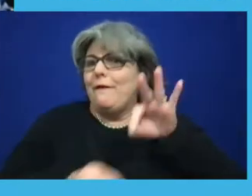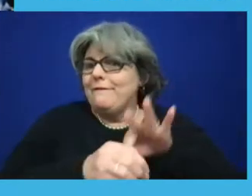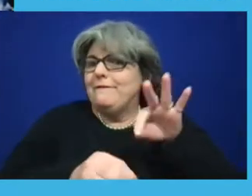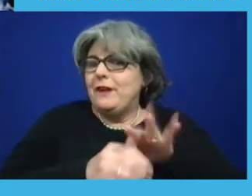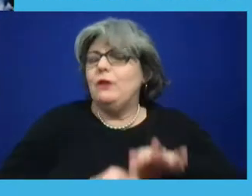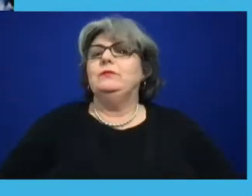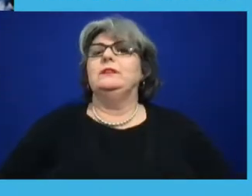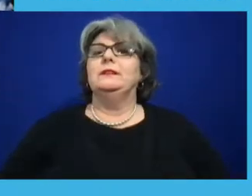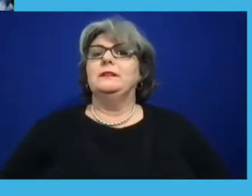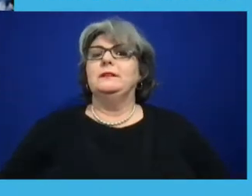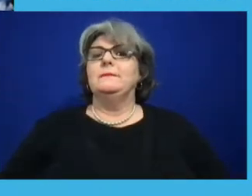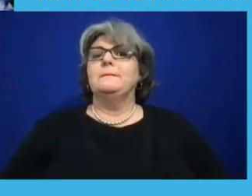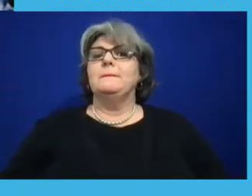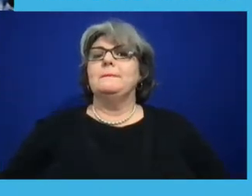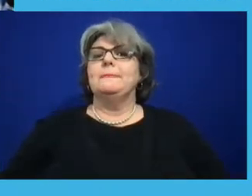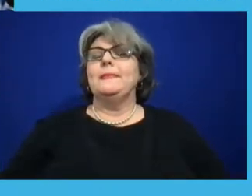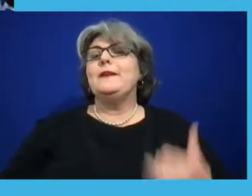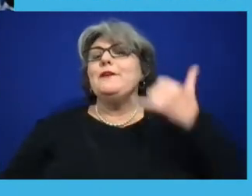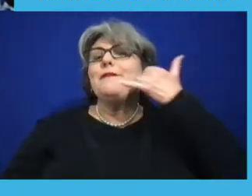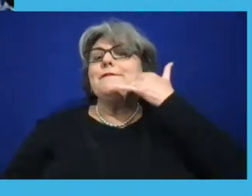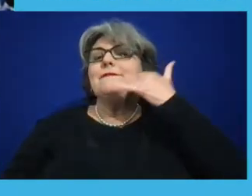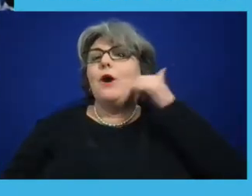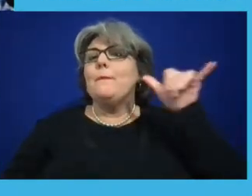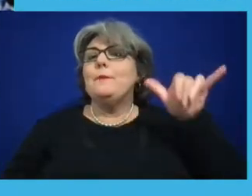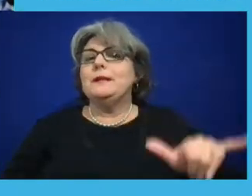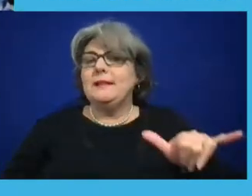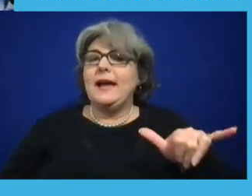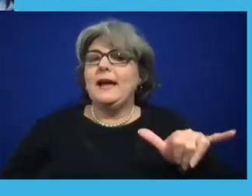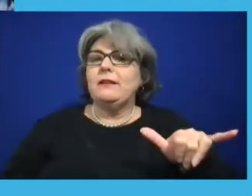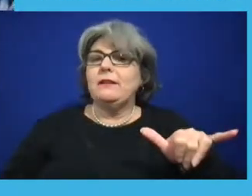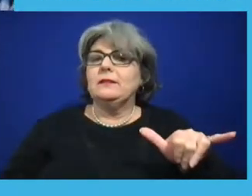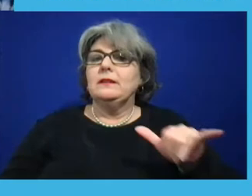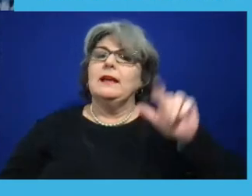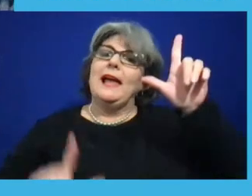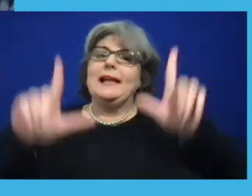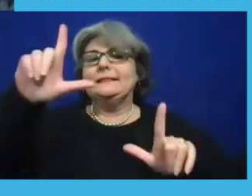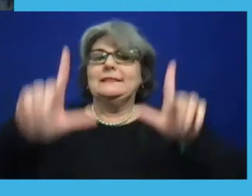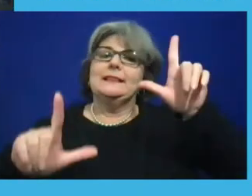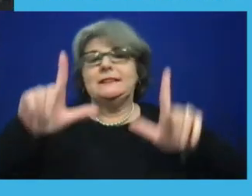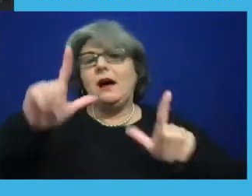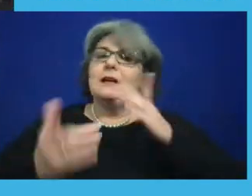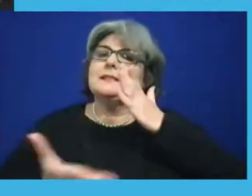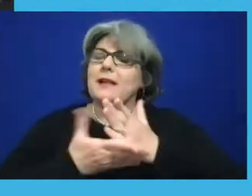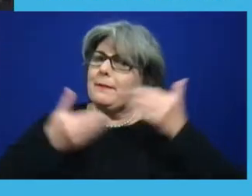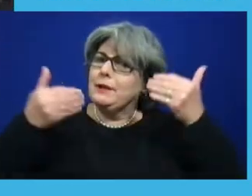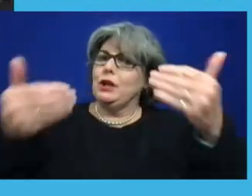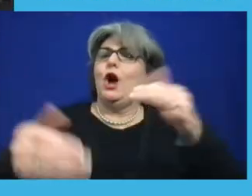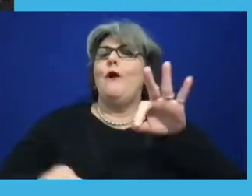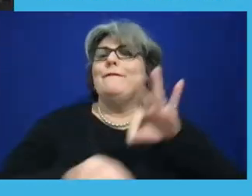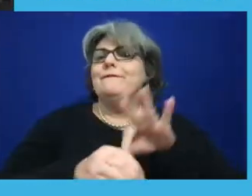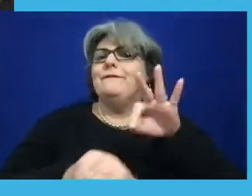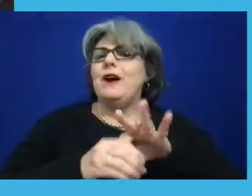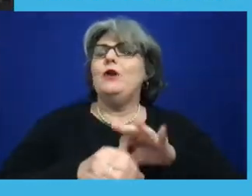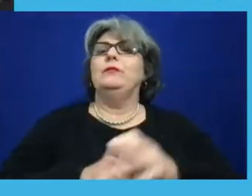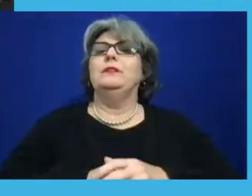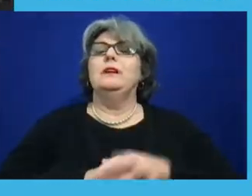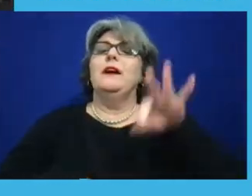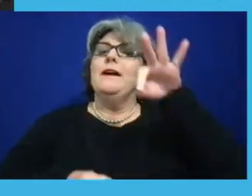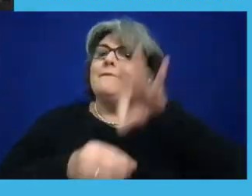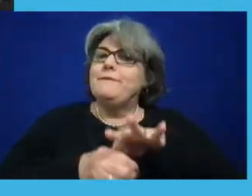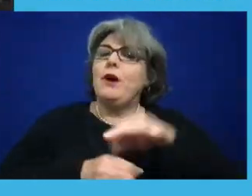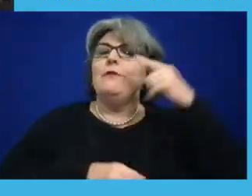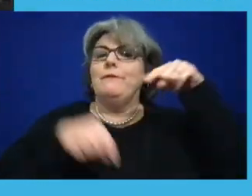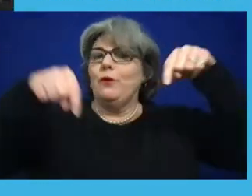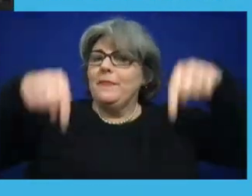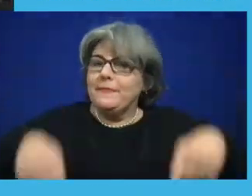matters. I need you to get off your couch and vote. Put down your phone and give TikTok a